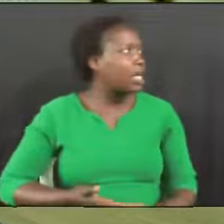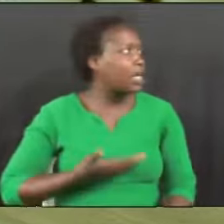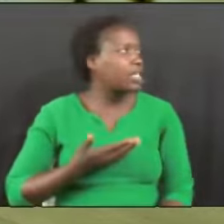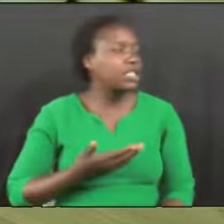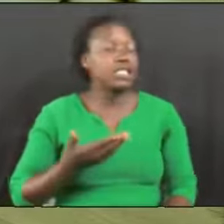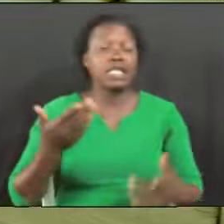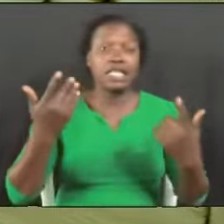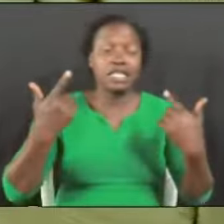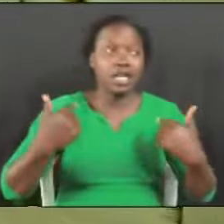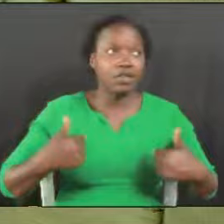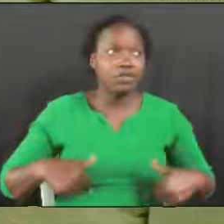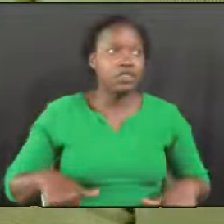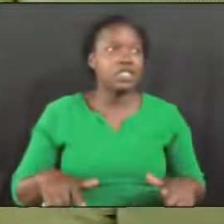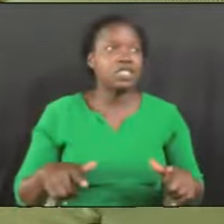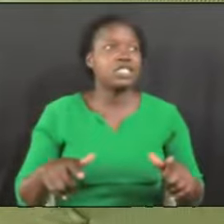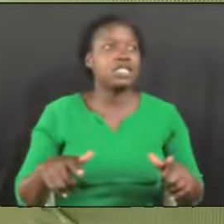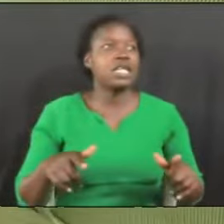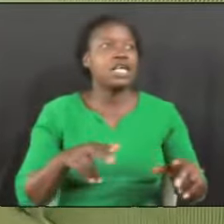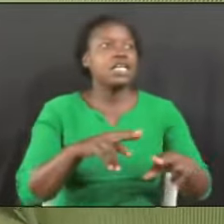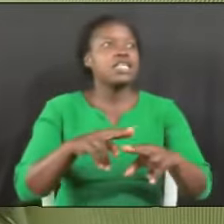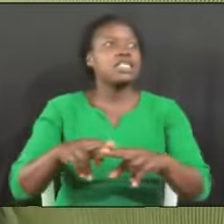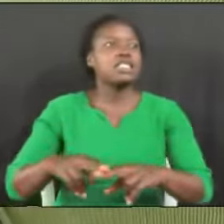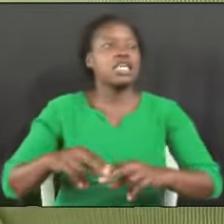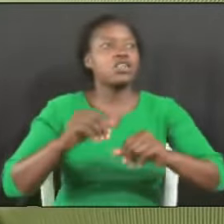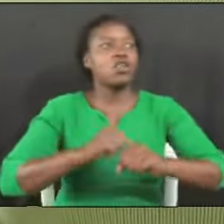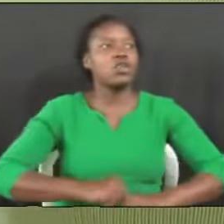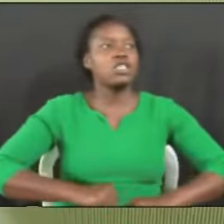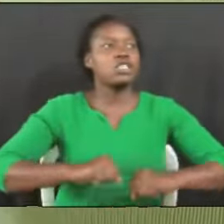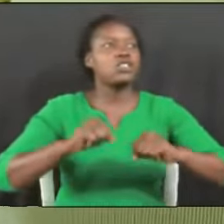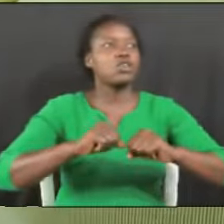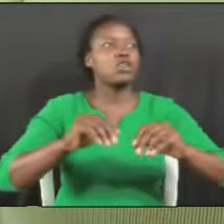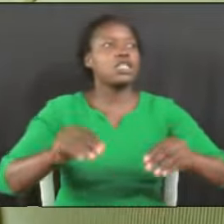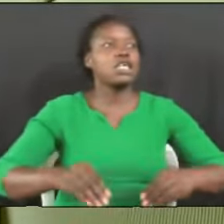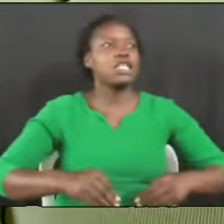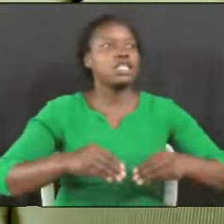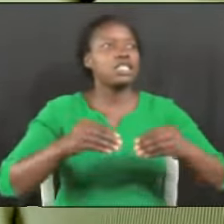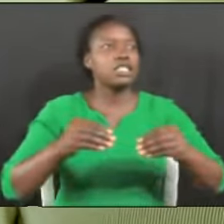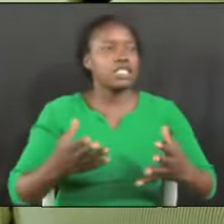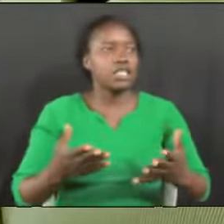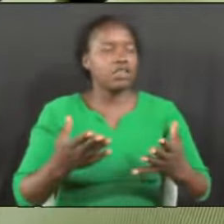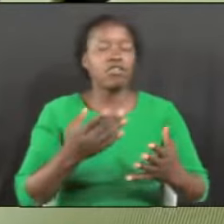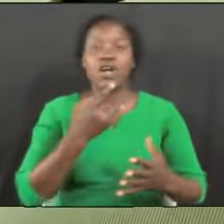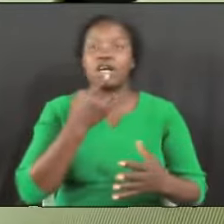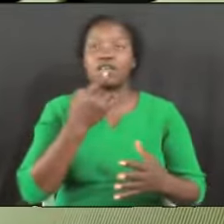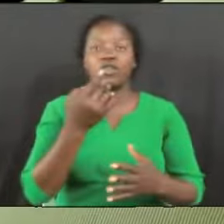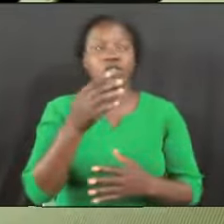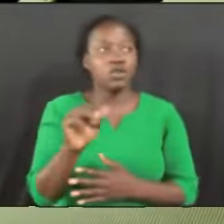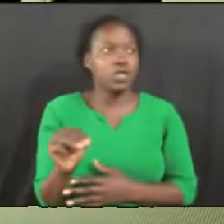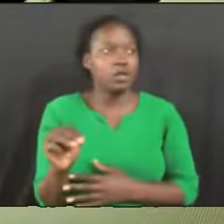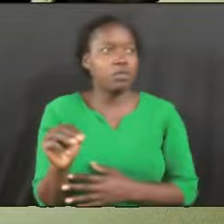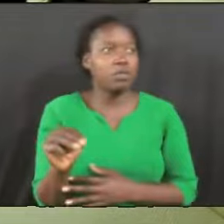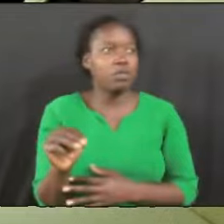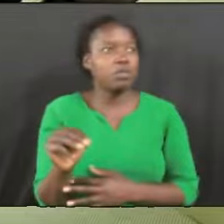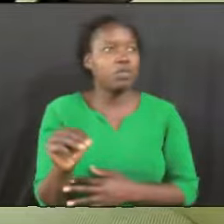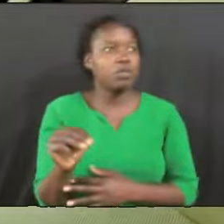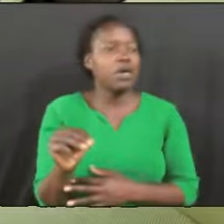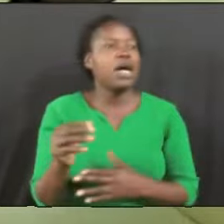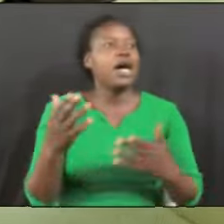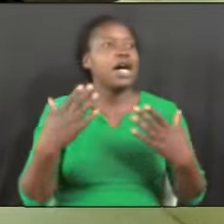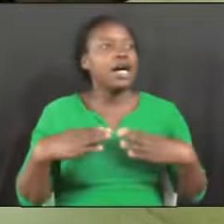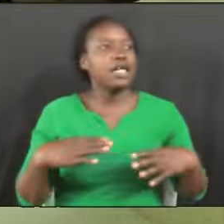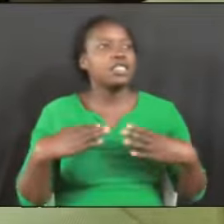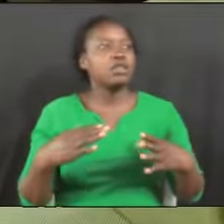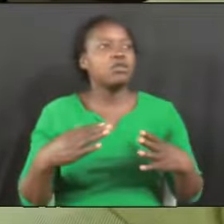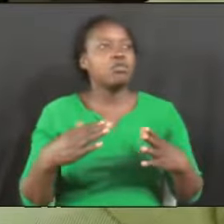apparel, sat on his throne and gave an oration to them. And the people